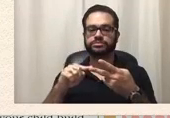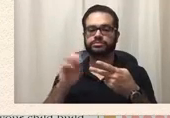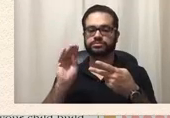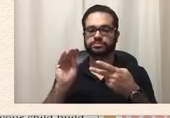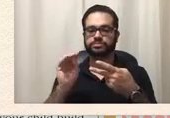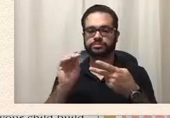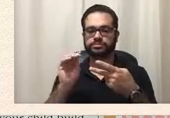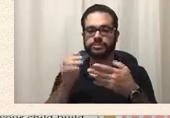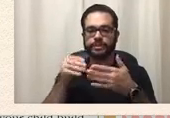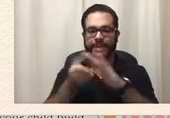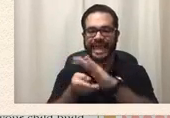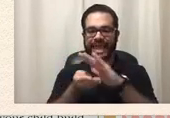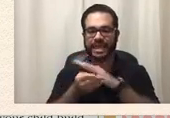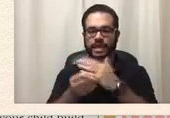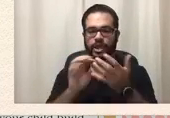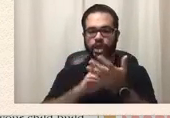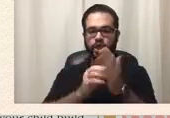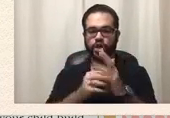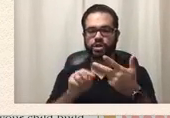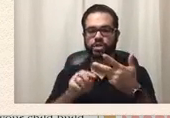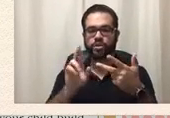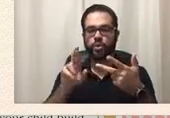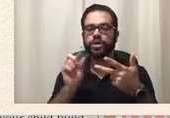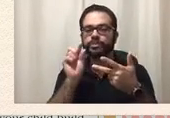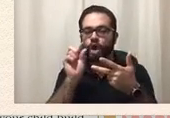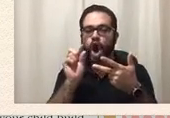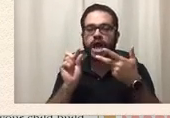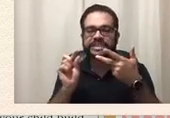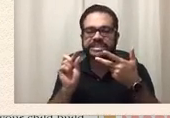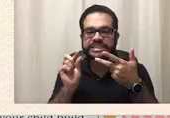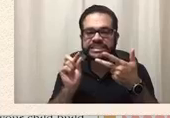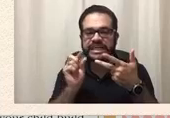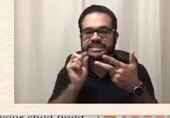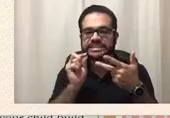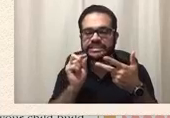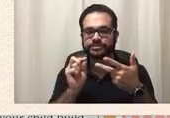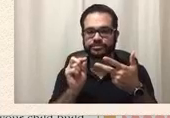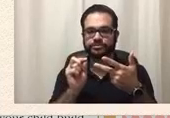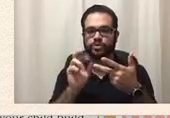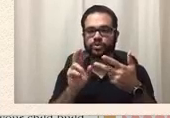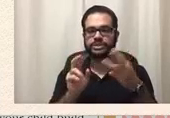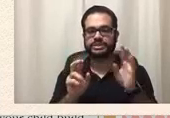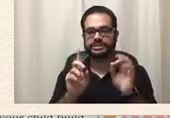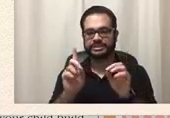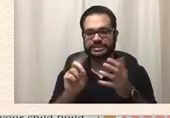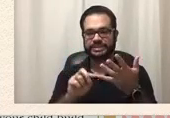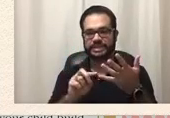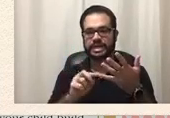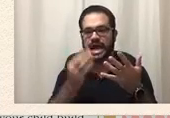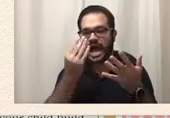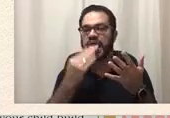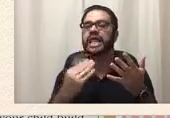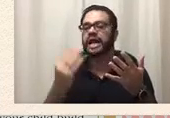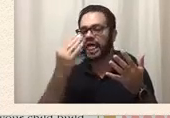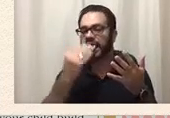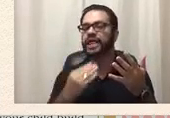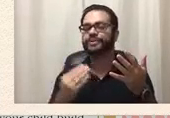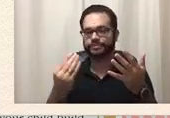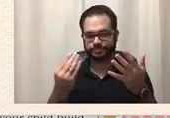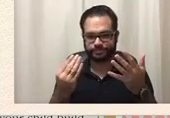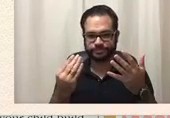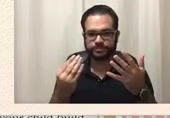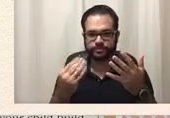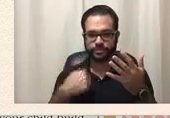C, taking small bites of the cookies, or D, licking the cream off the cookie. I'm going to use my context